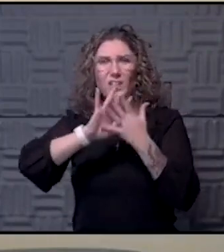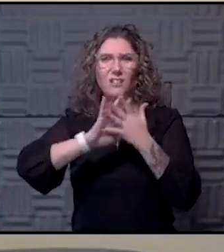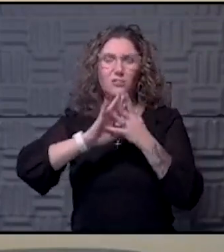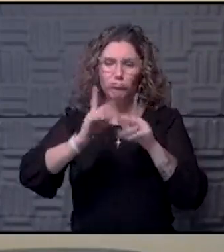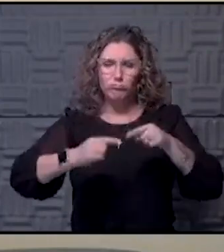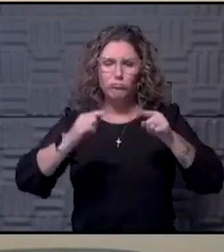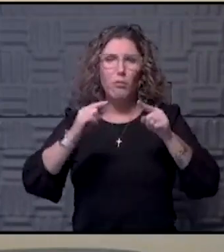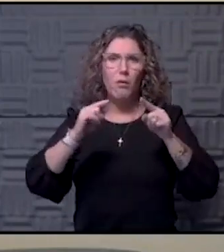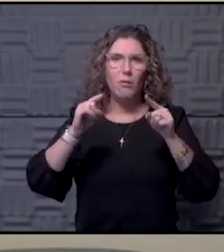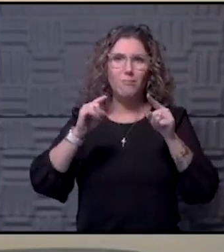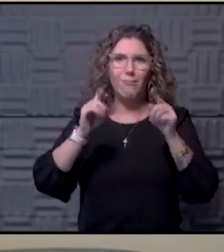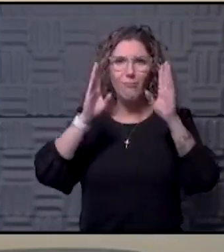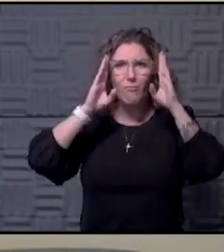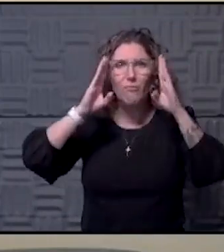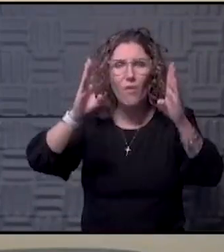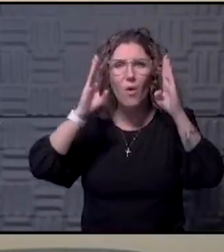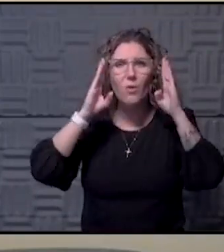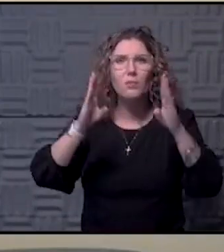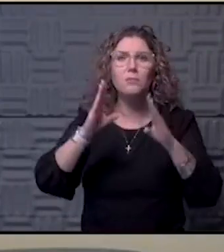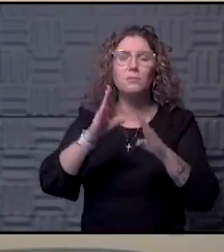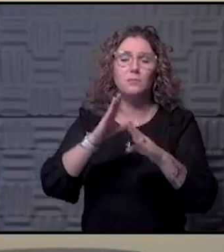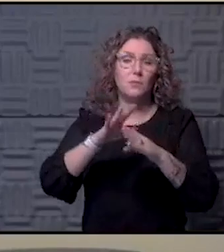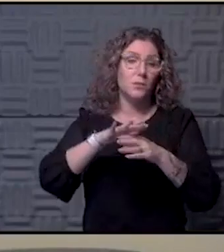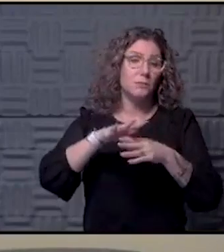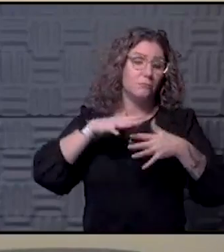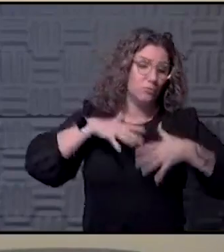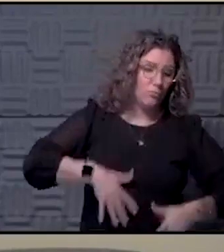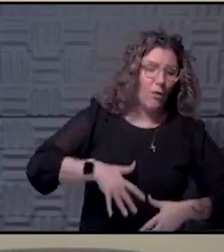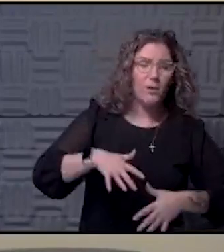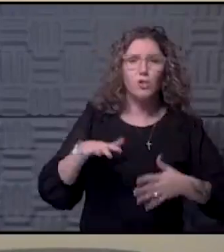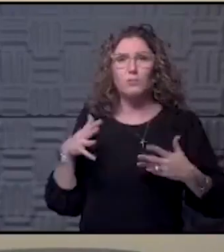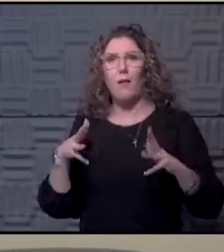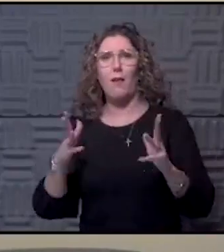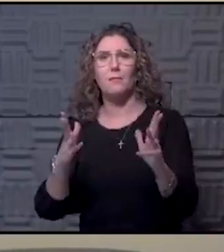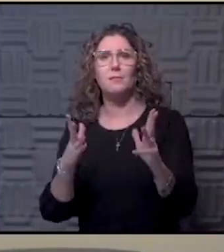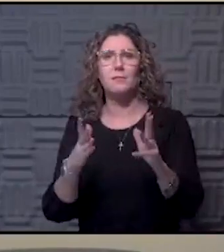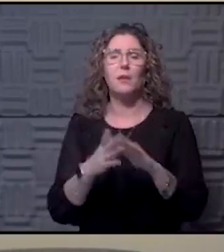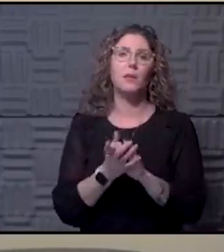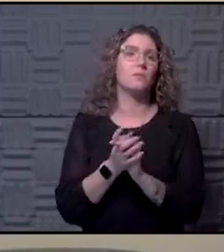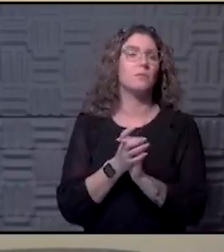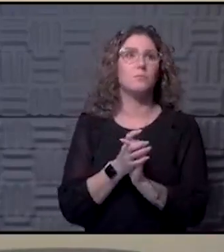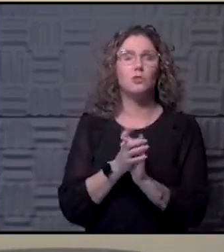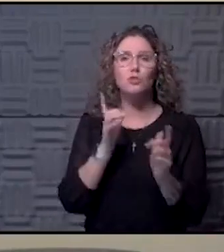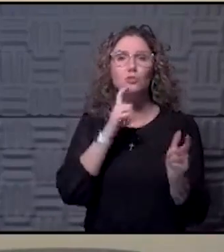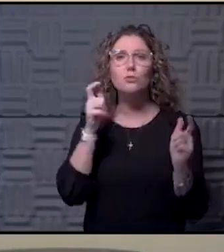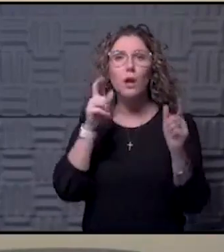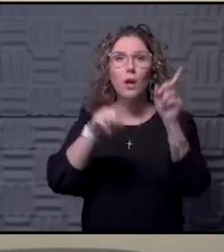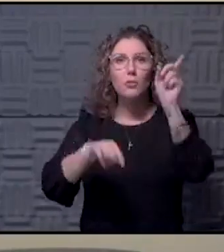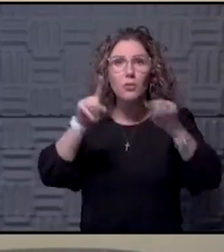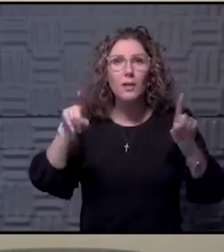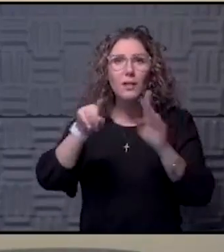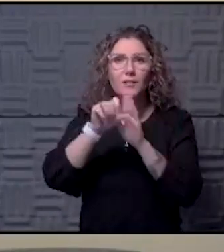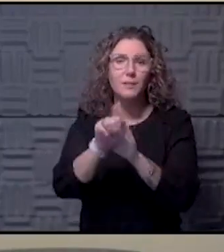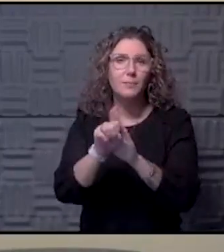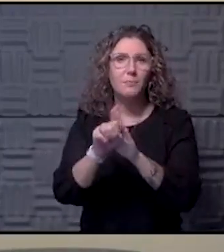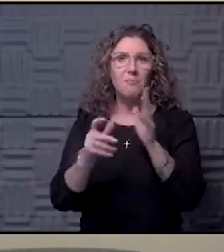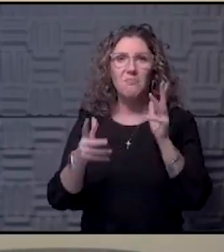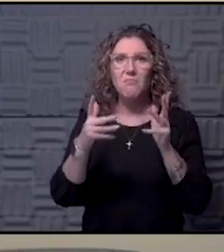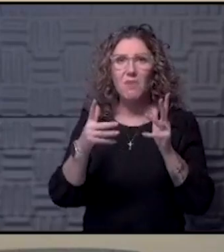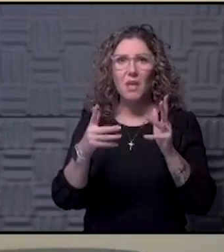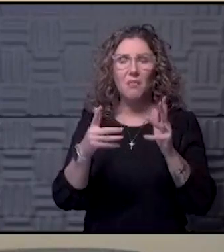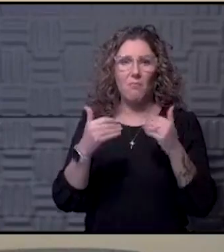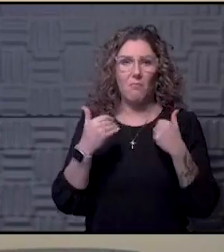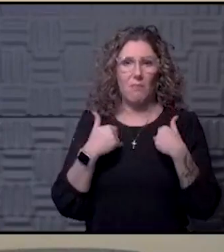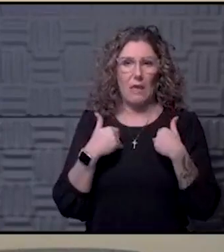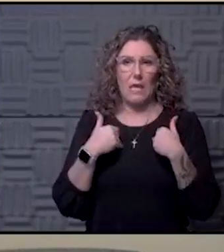concentrating, depression, anxiety. So really, as you can tell, there's a whole variety of symptoms that someone may kind of